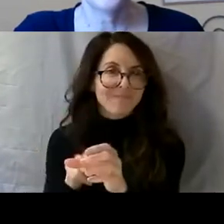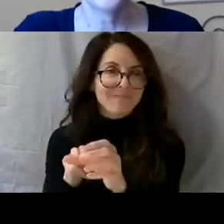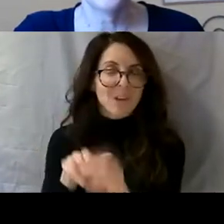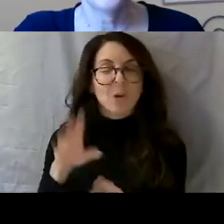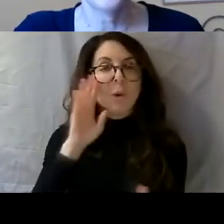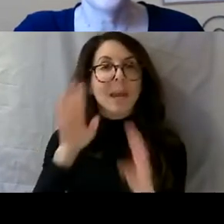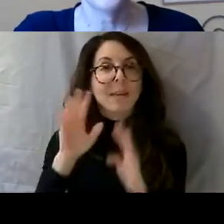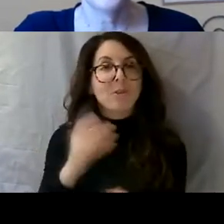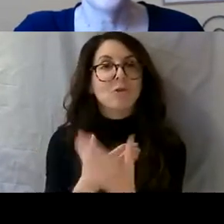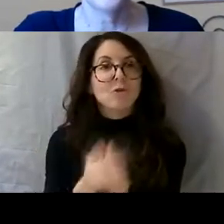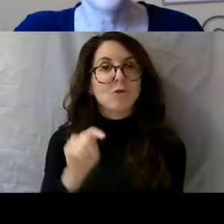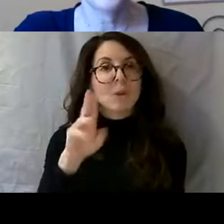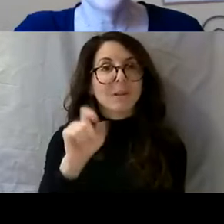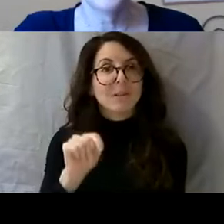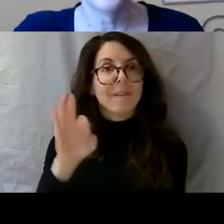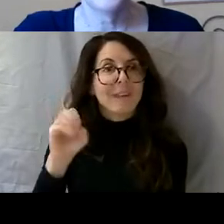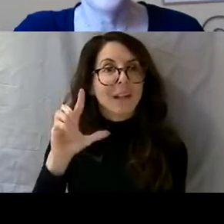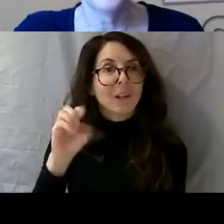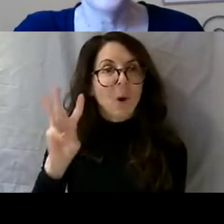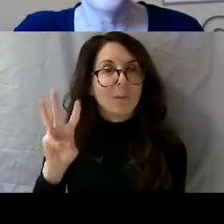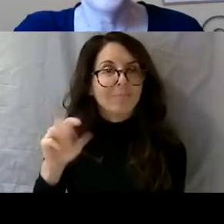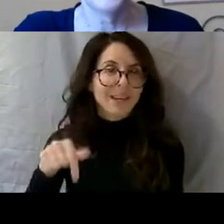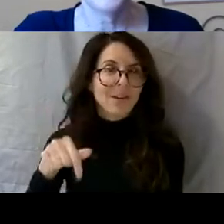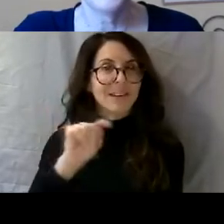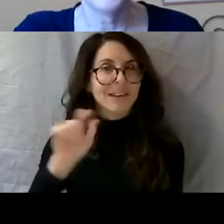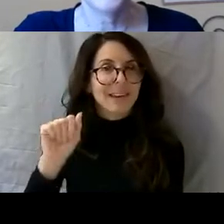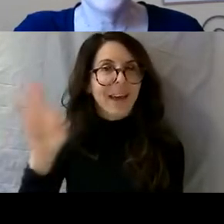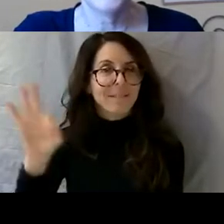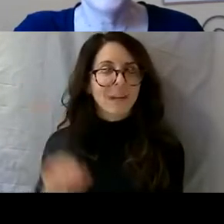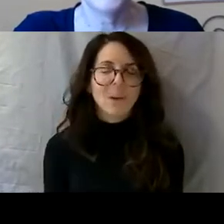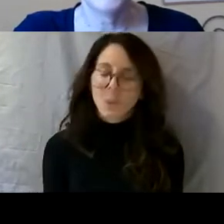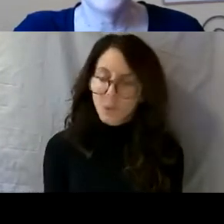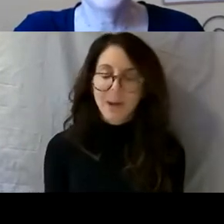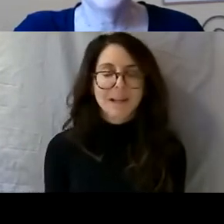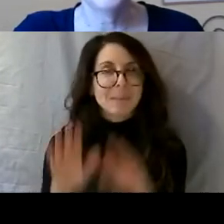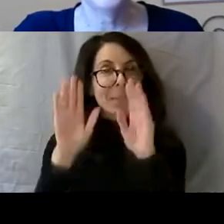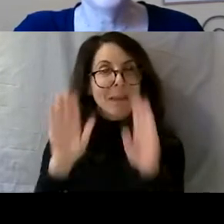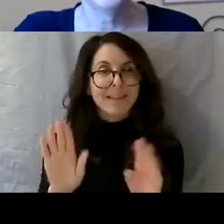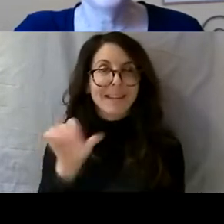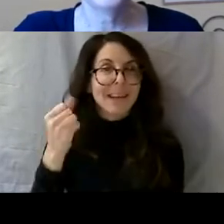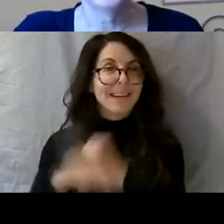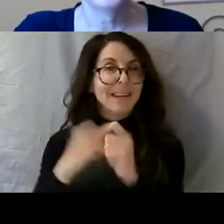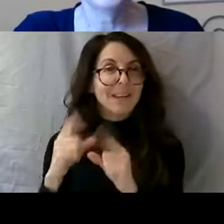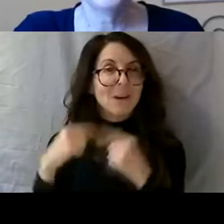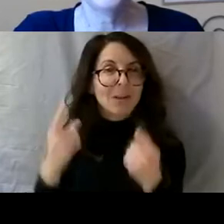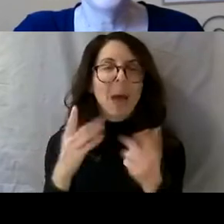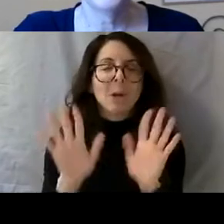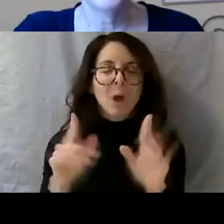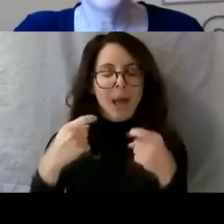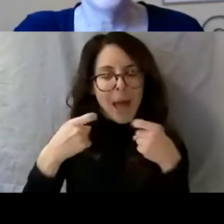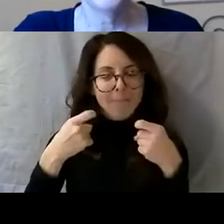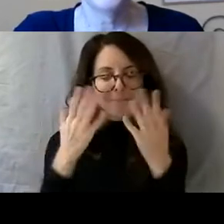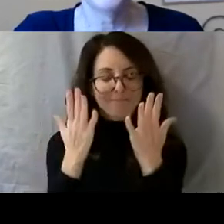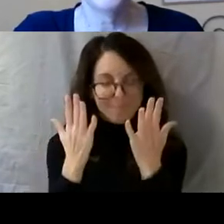Arts Foundation. It's been an amazing 10 years, and I'm going to try not to tear up because I'm tremendously grateful